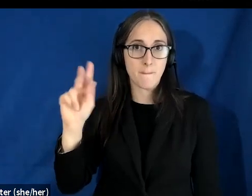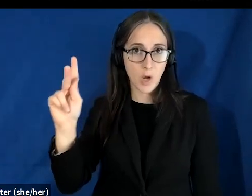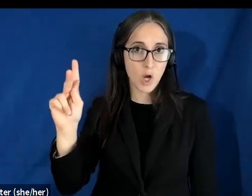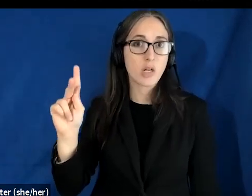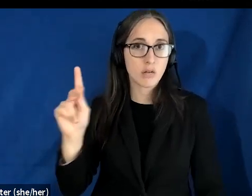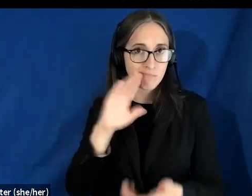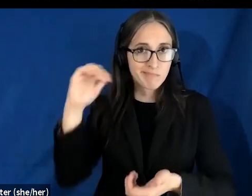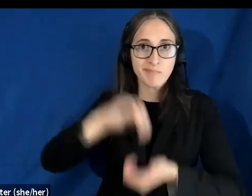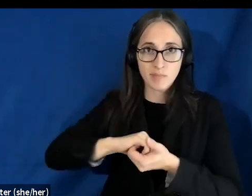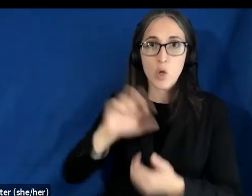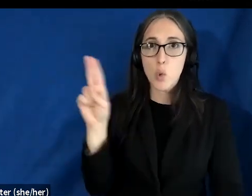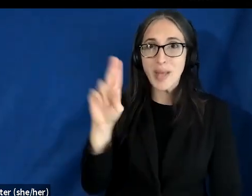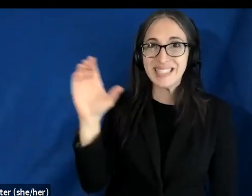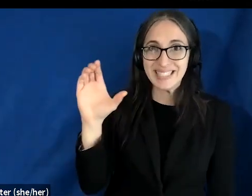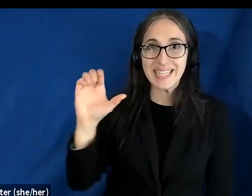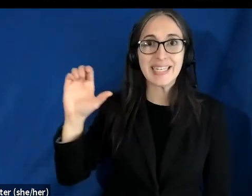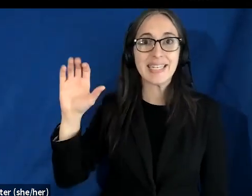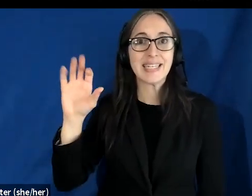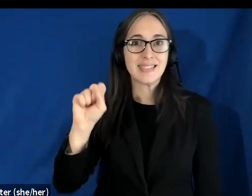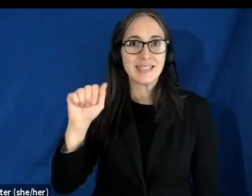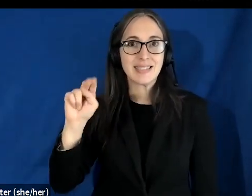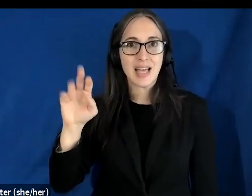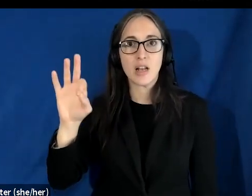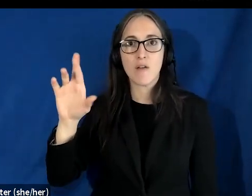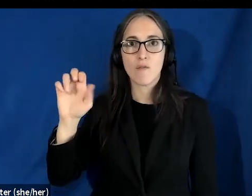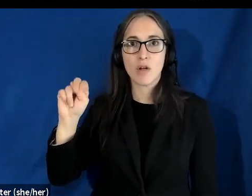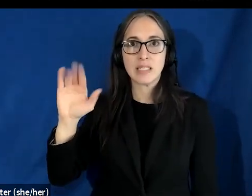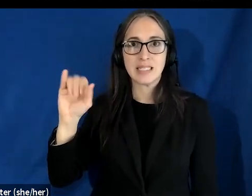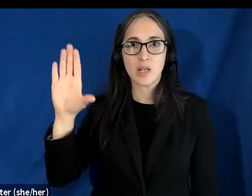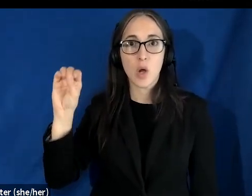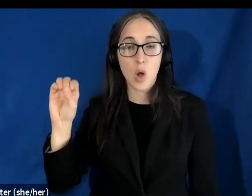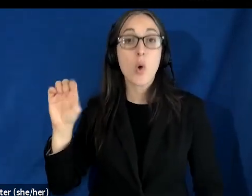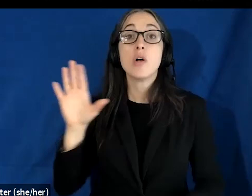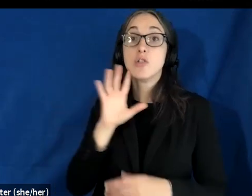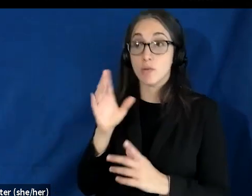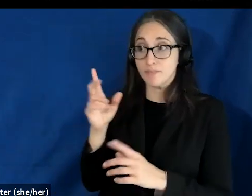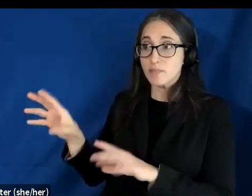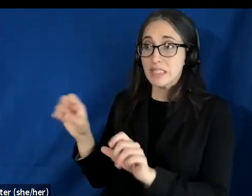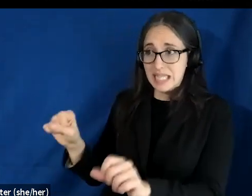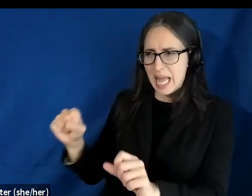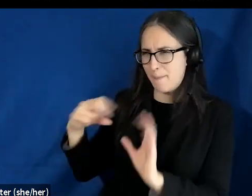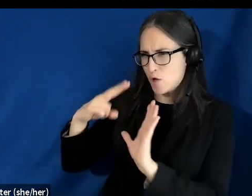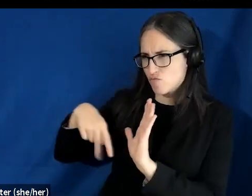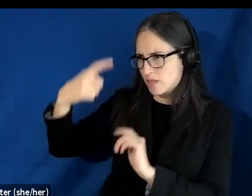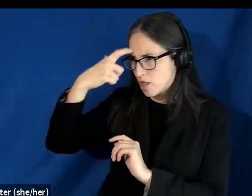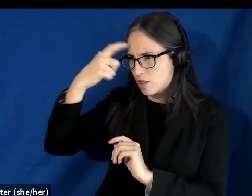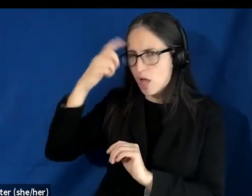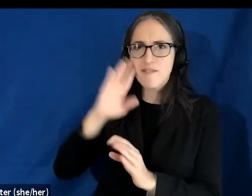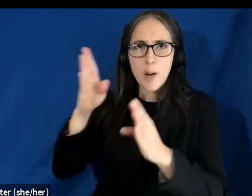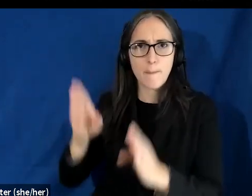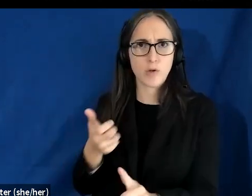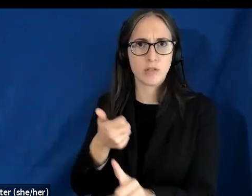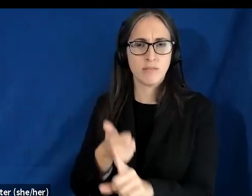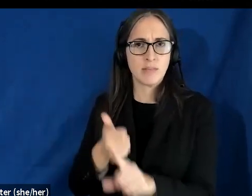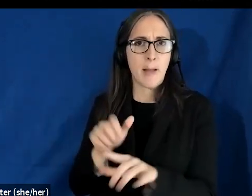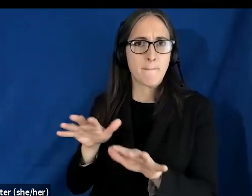San Francisco. They were able to convert the thoughts of a person that was paralyzed. Whatever word they were thinking of, they could